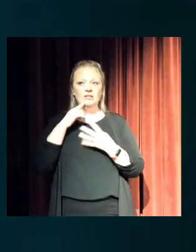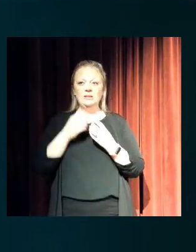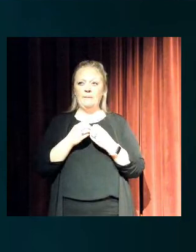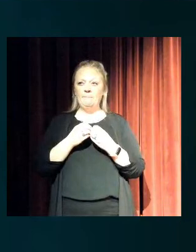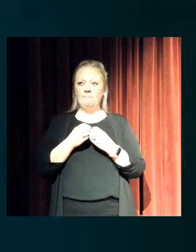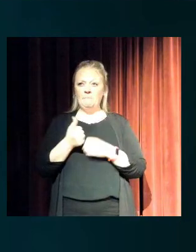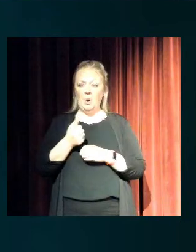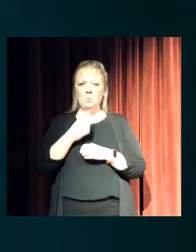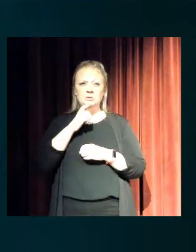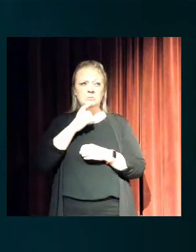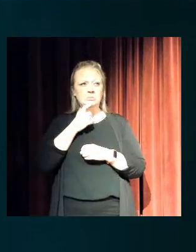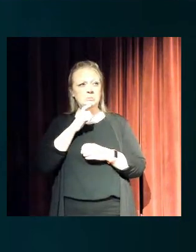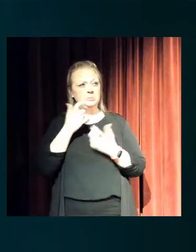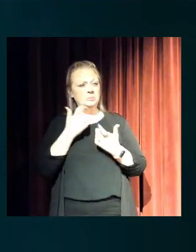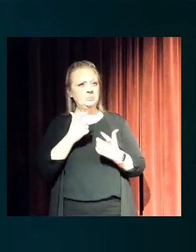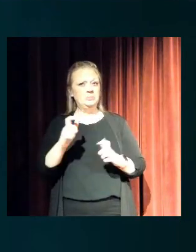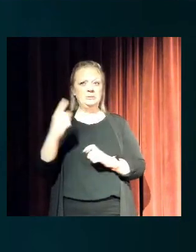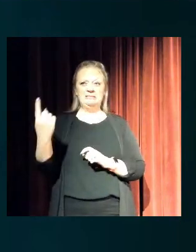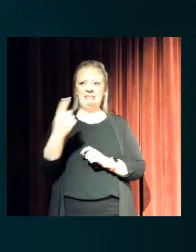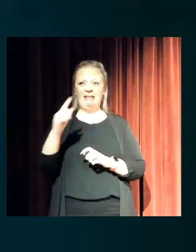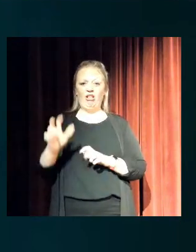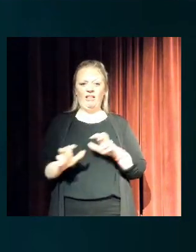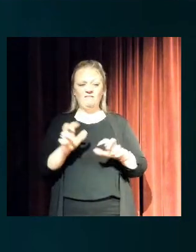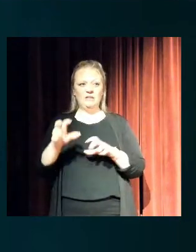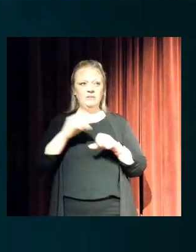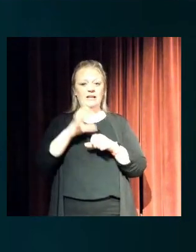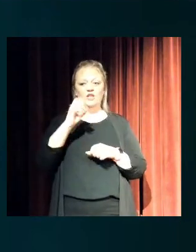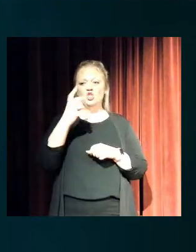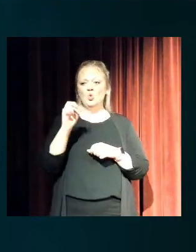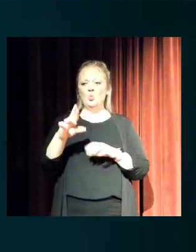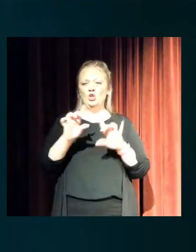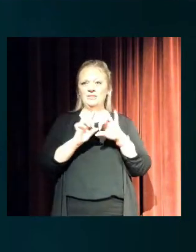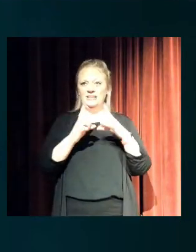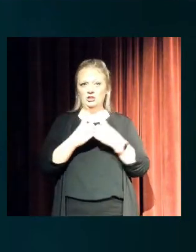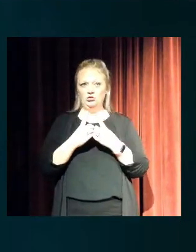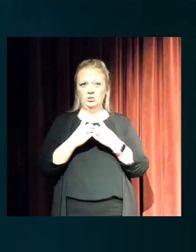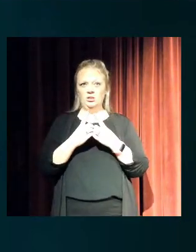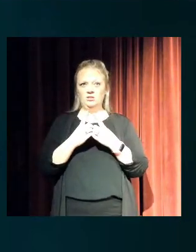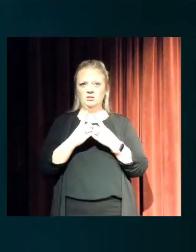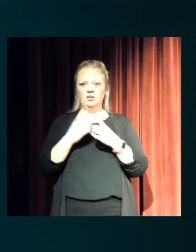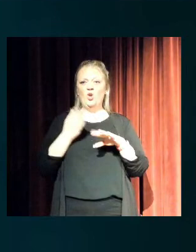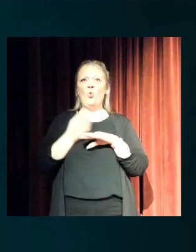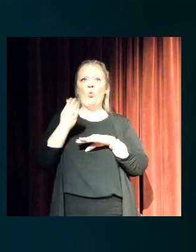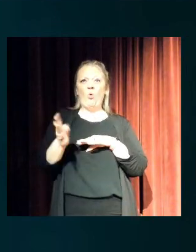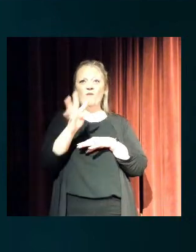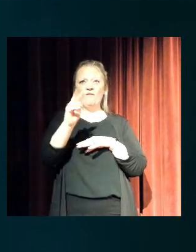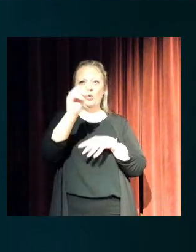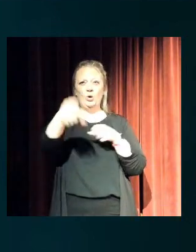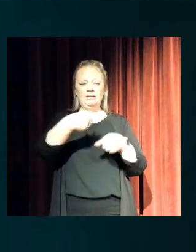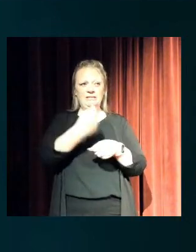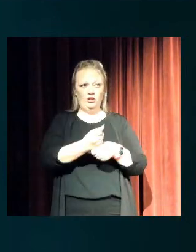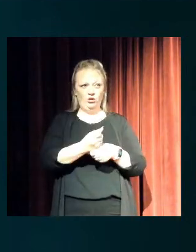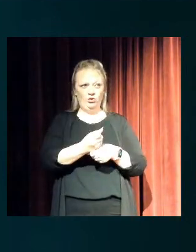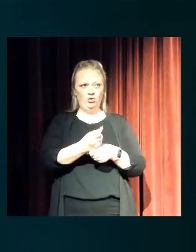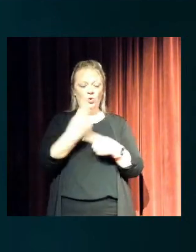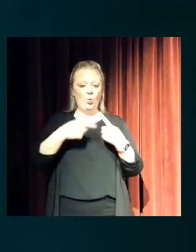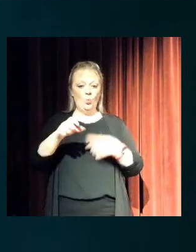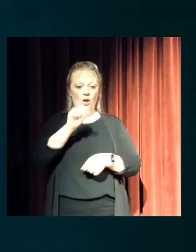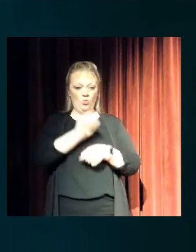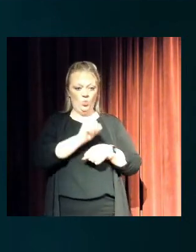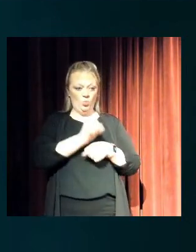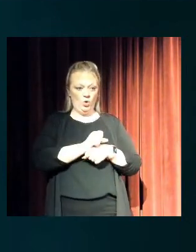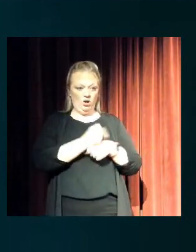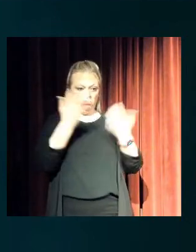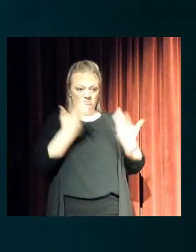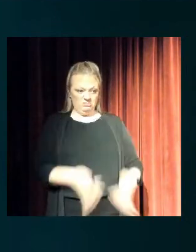most significant single investment in the Erie County sewer districts in more than 40 years. When the work is